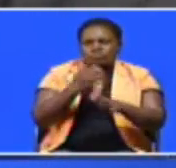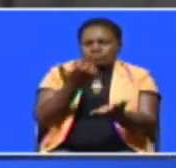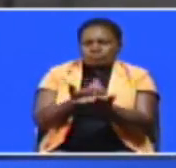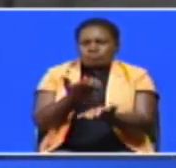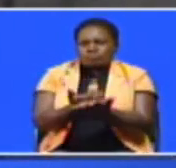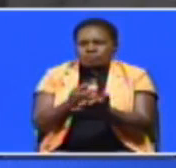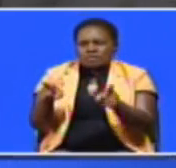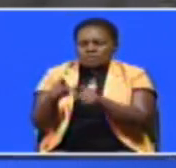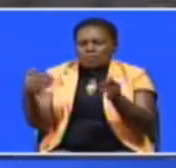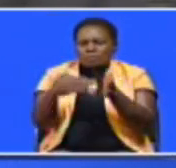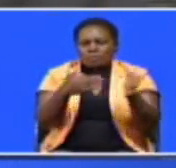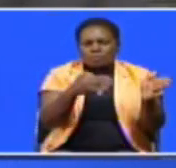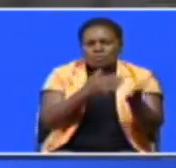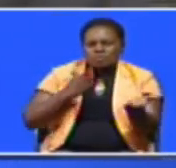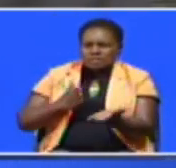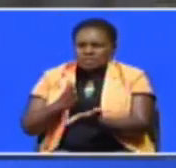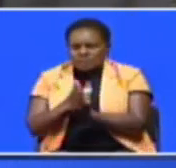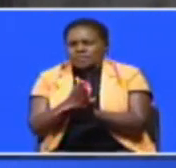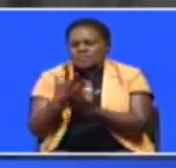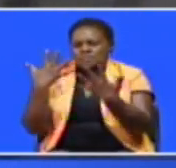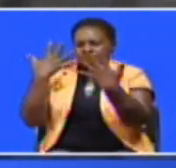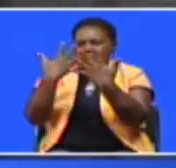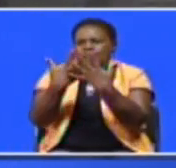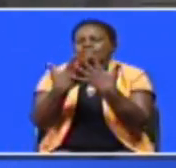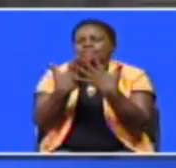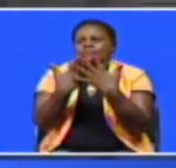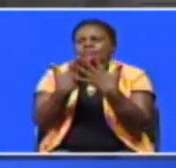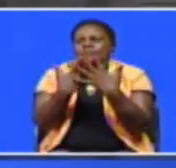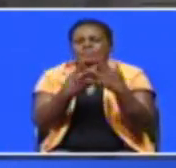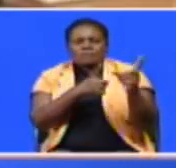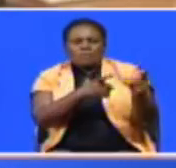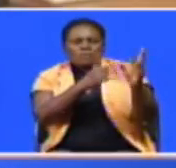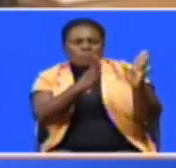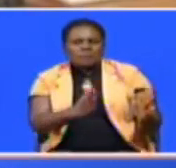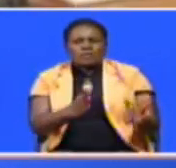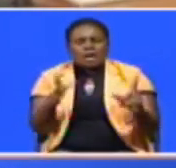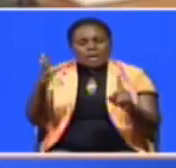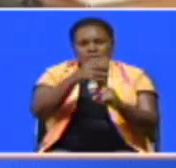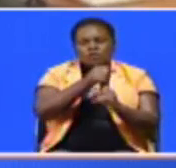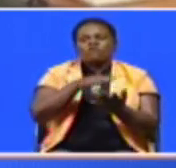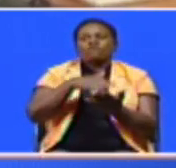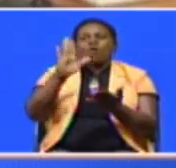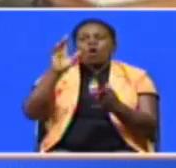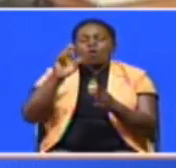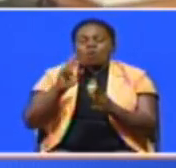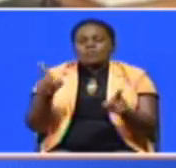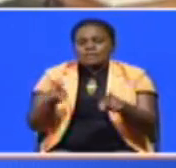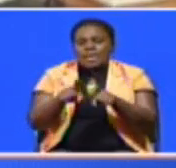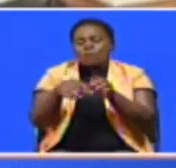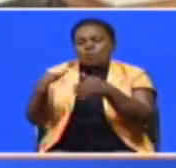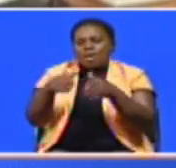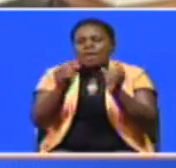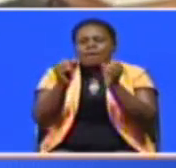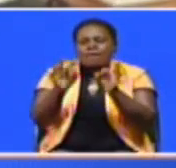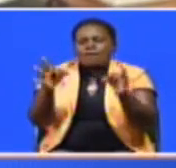and obstruct the course of justice while in custody, the accused is bound to achieve much more in that direction